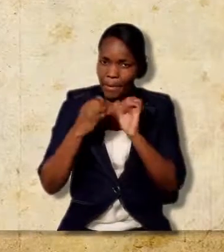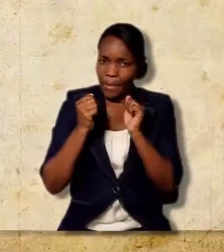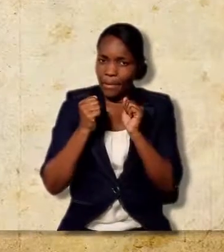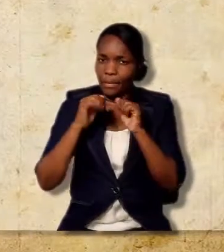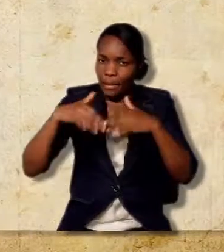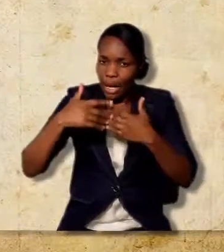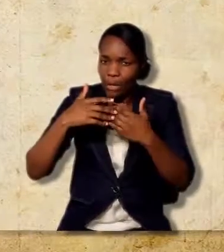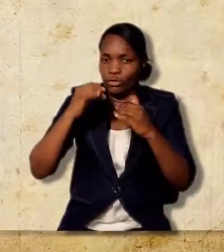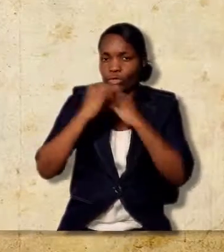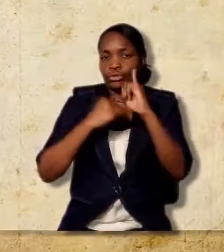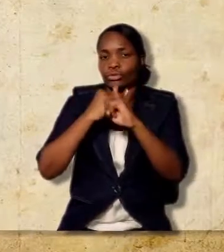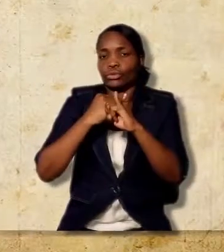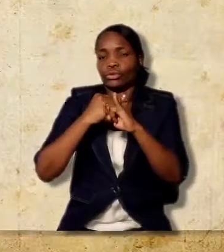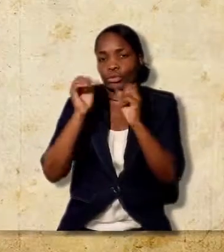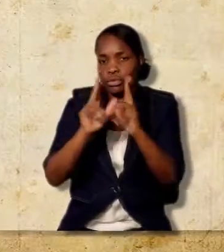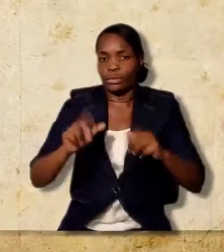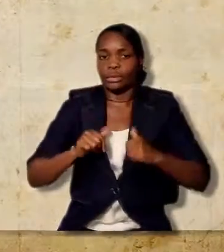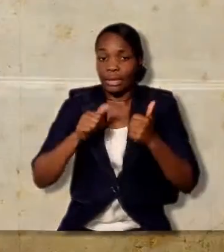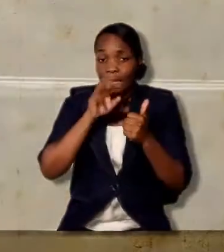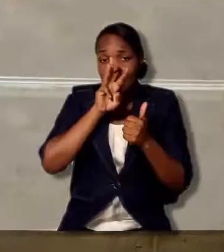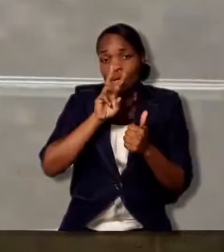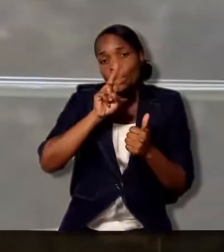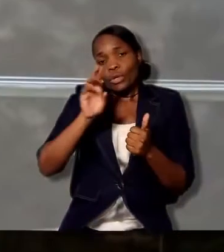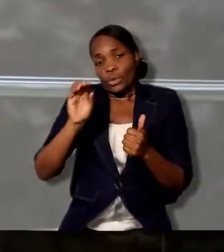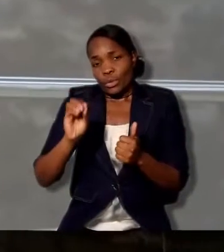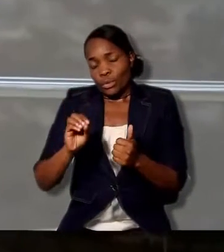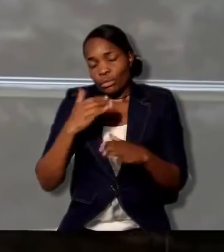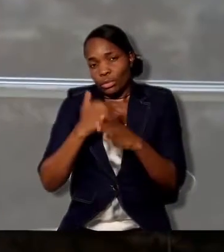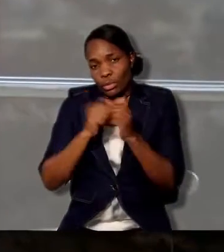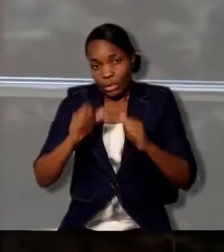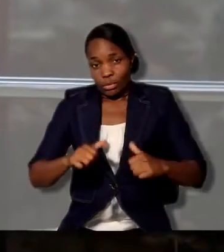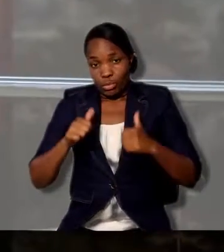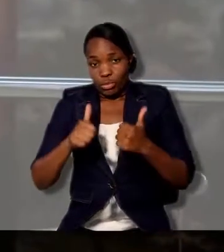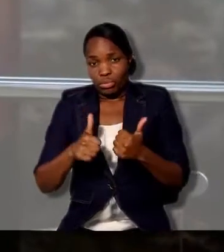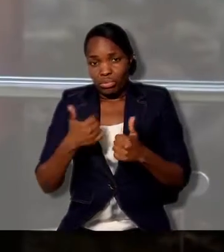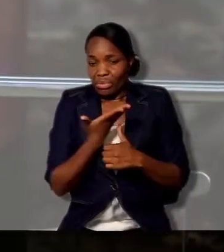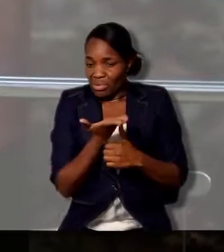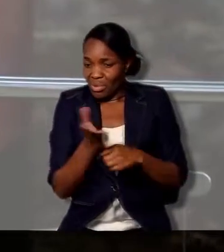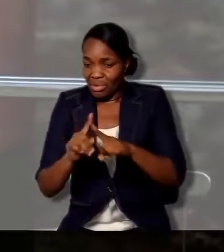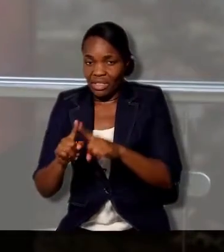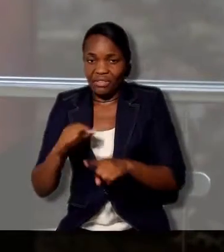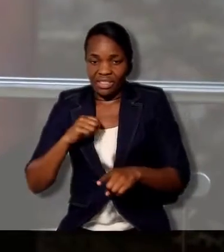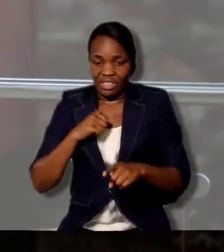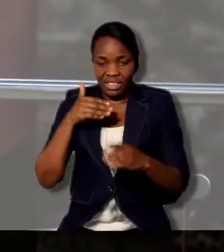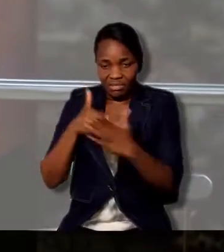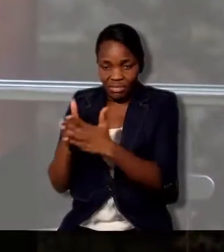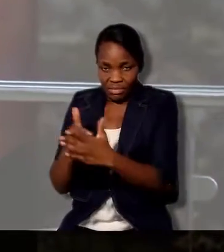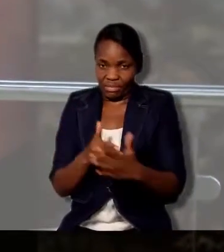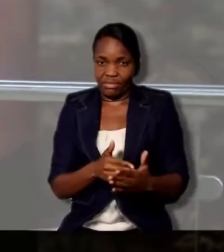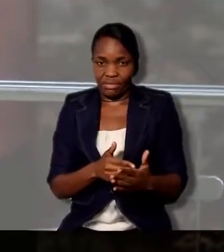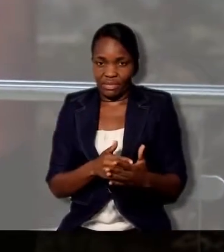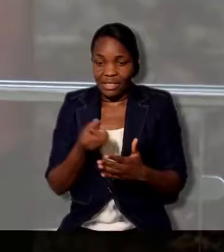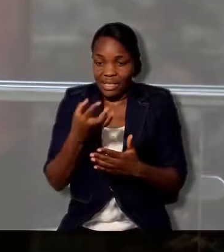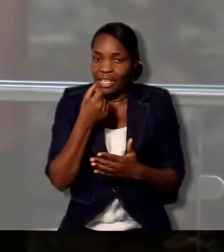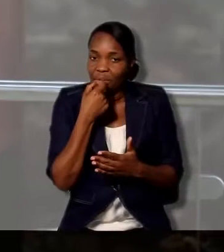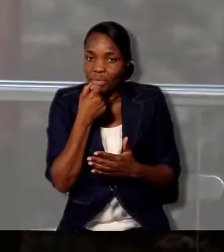on international public health. The WHO deals with health, public hygiene, and disease control, and it sends